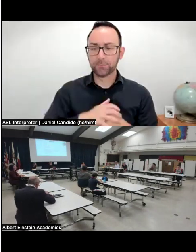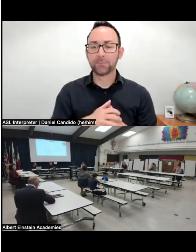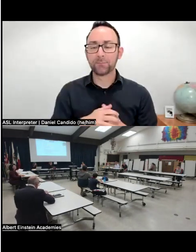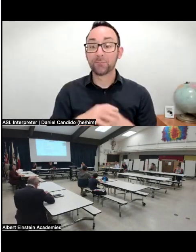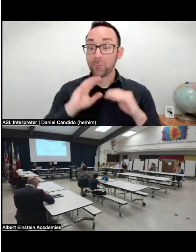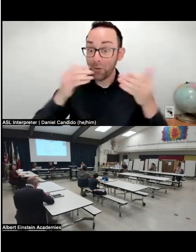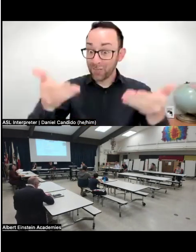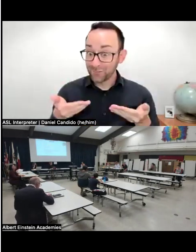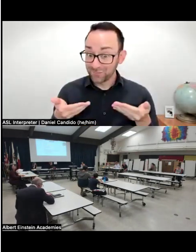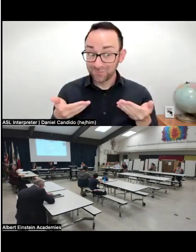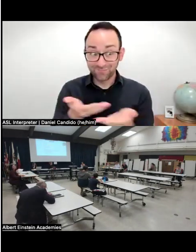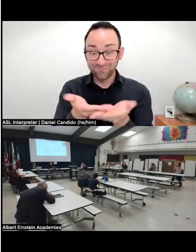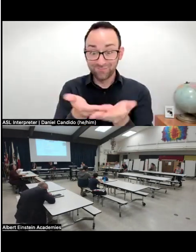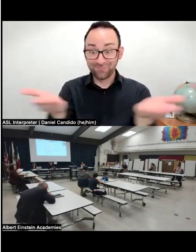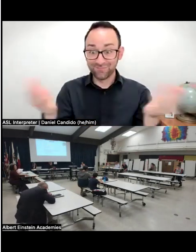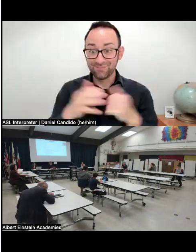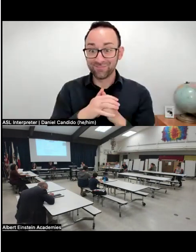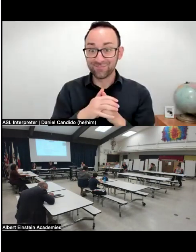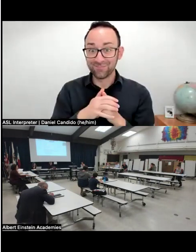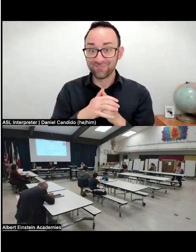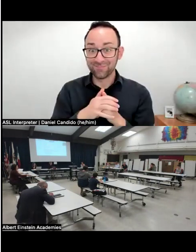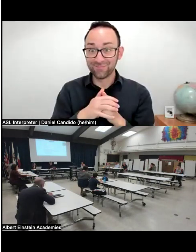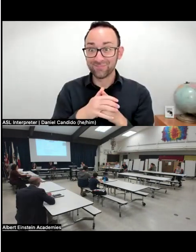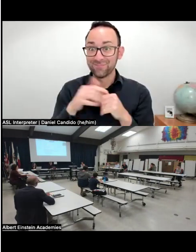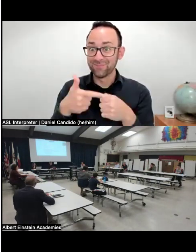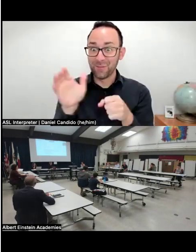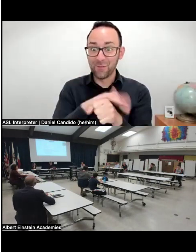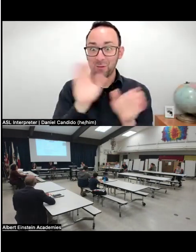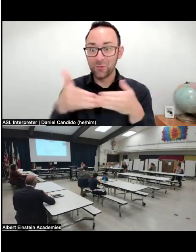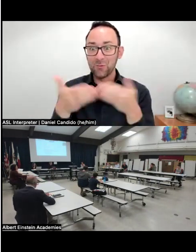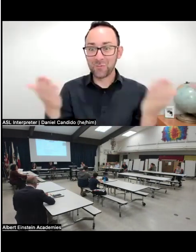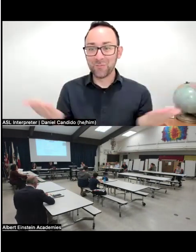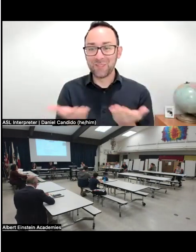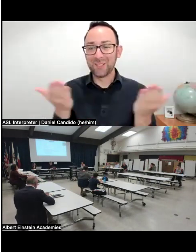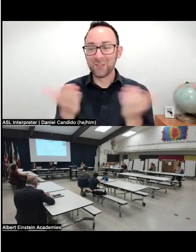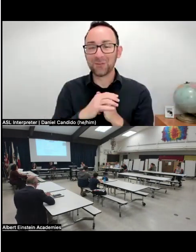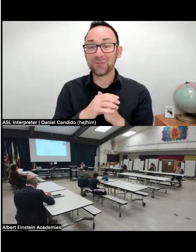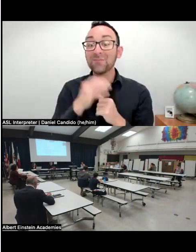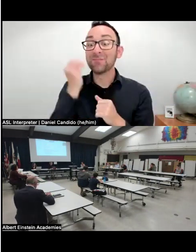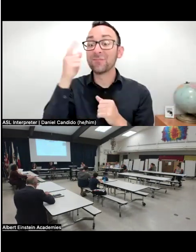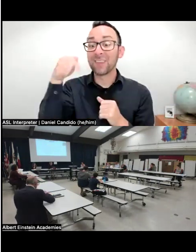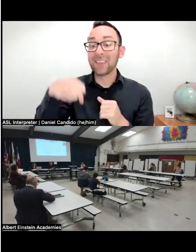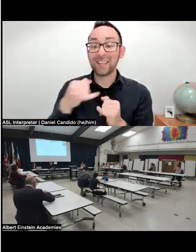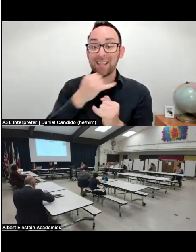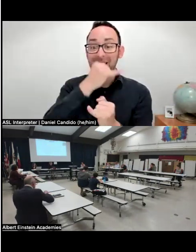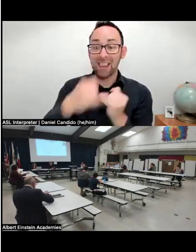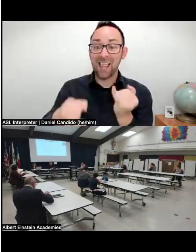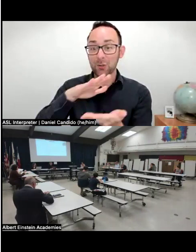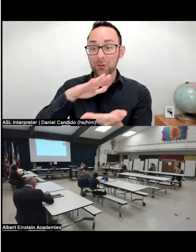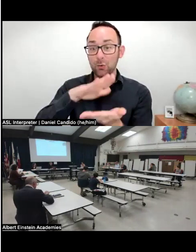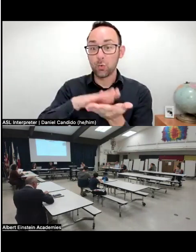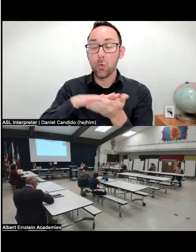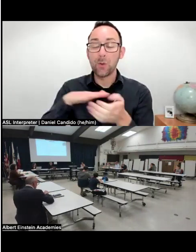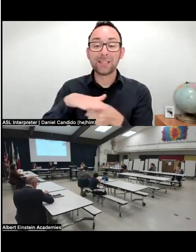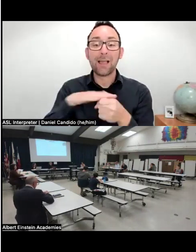Welcome, everybody. We have a full room here. This is our last School Site Council meeting for